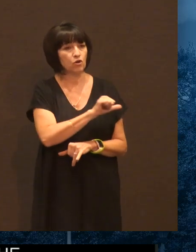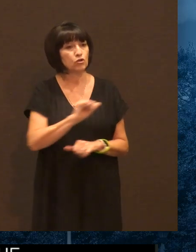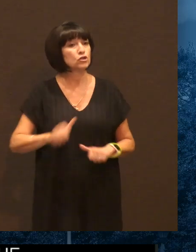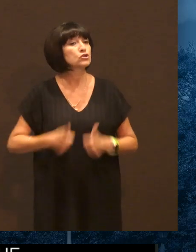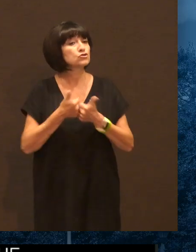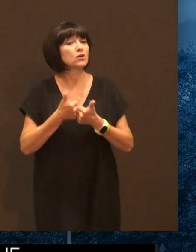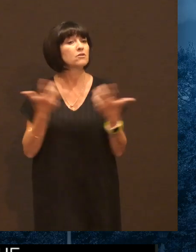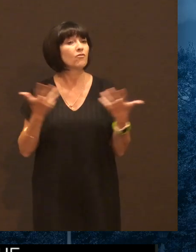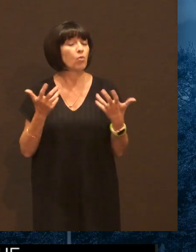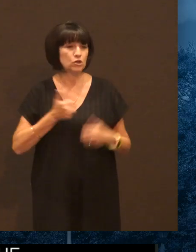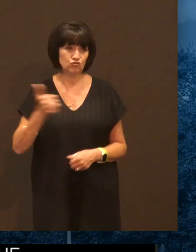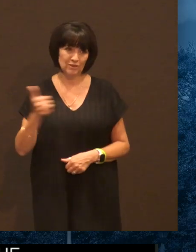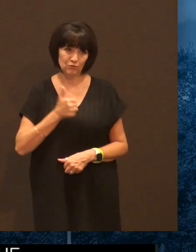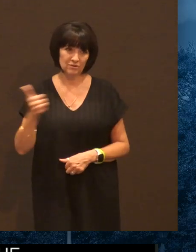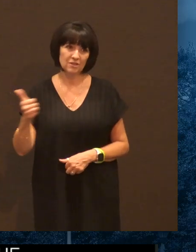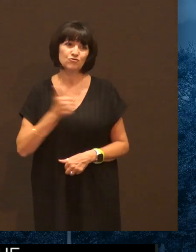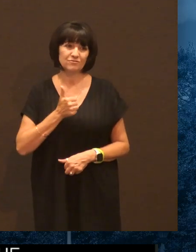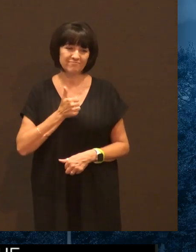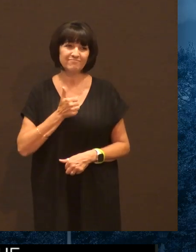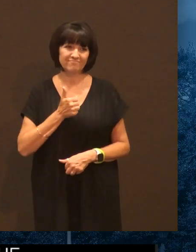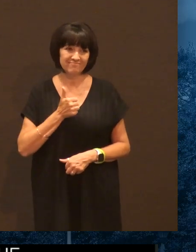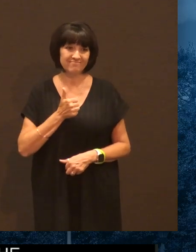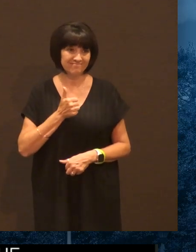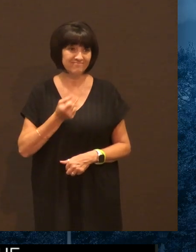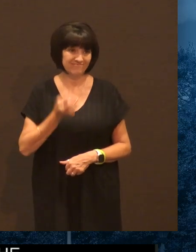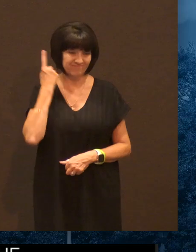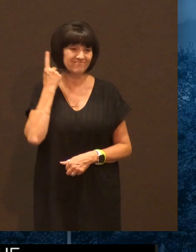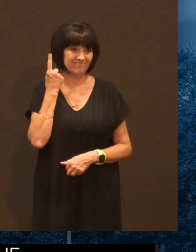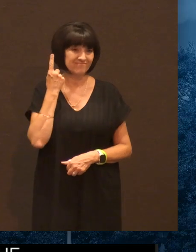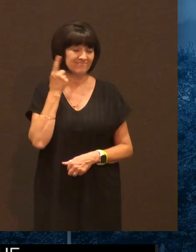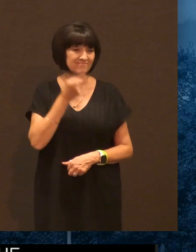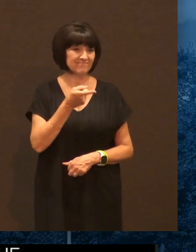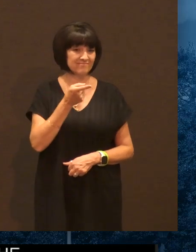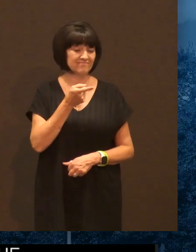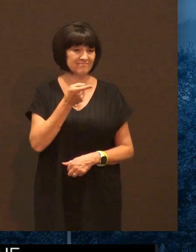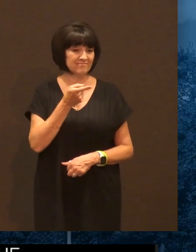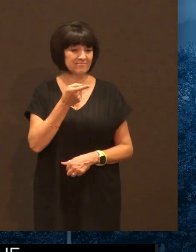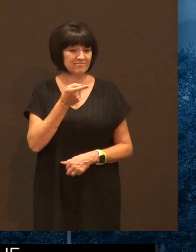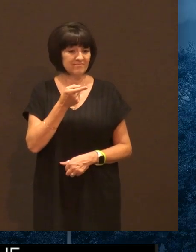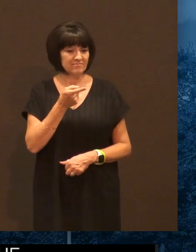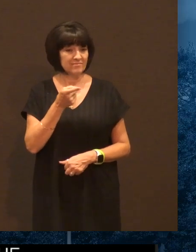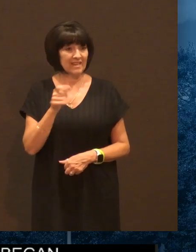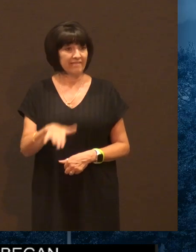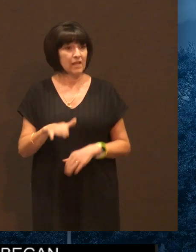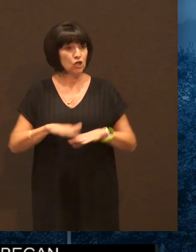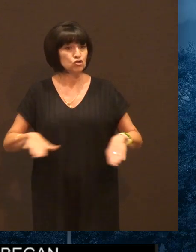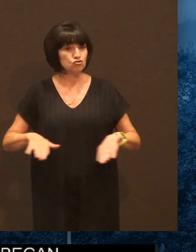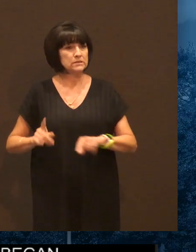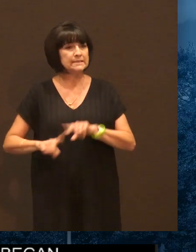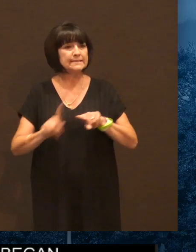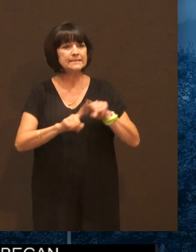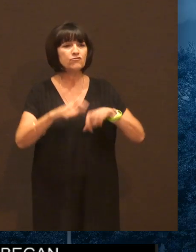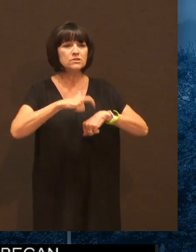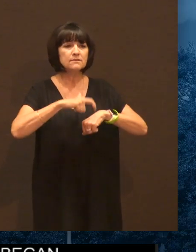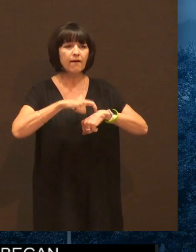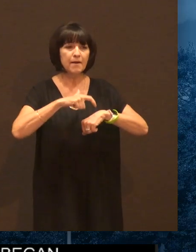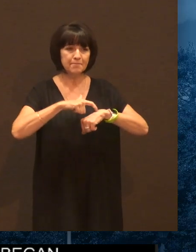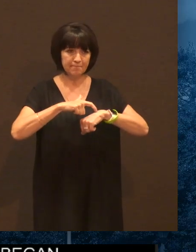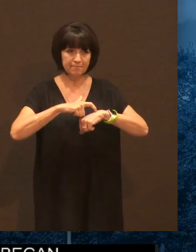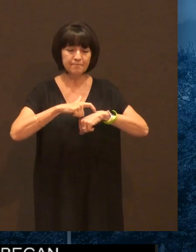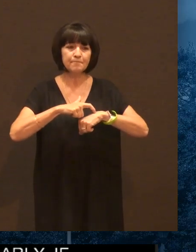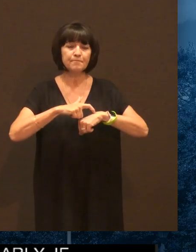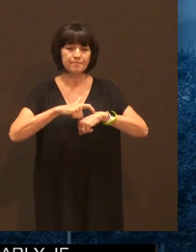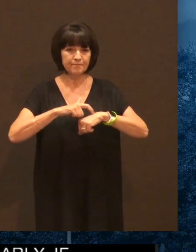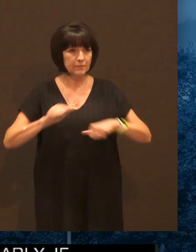of transportation. Mm-hmm. You know, particularly if you're moving children at different times.